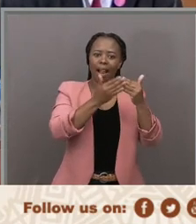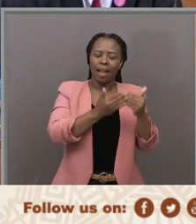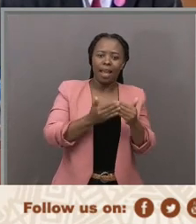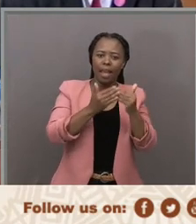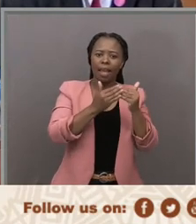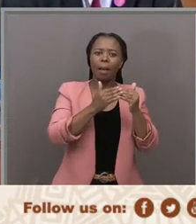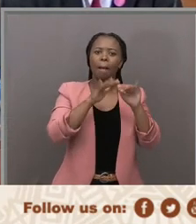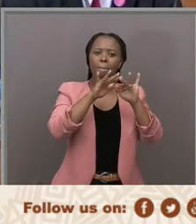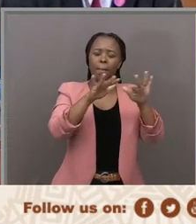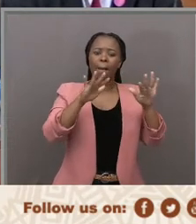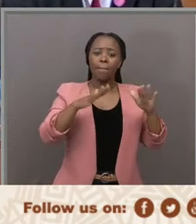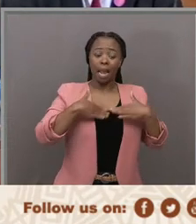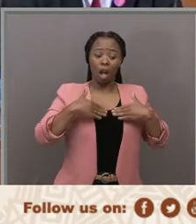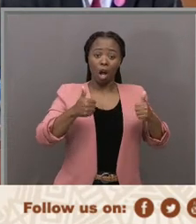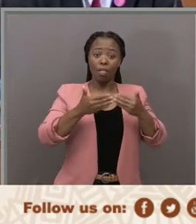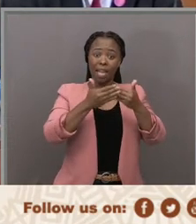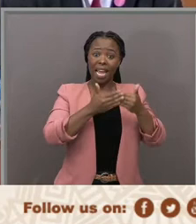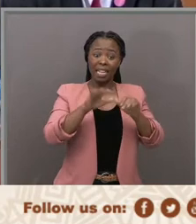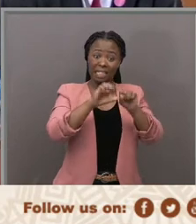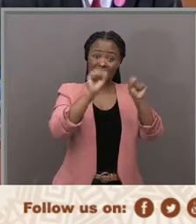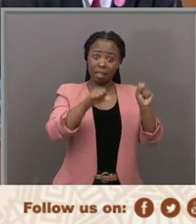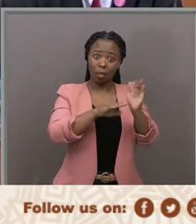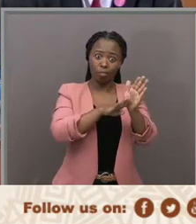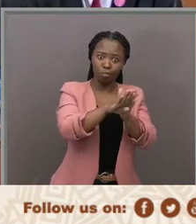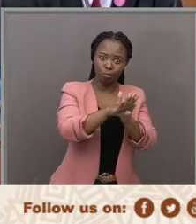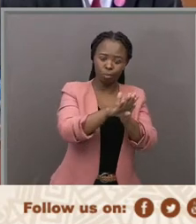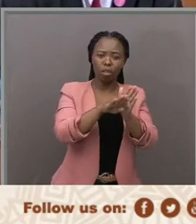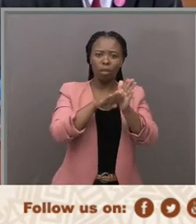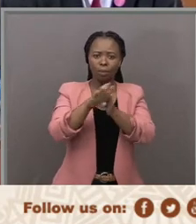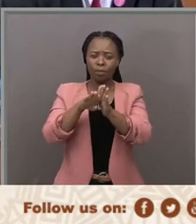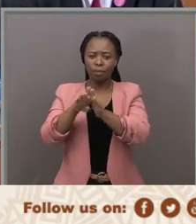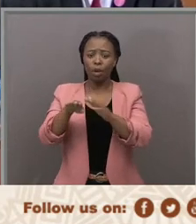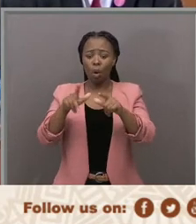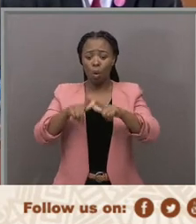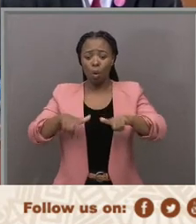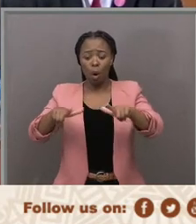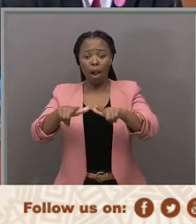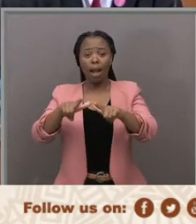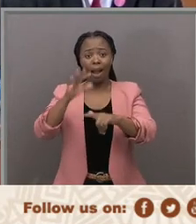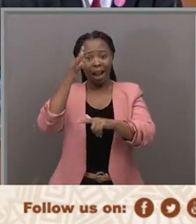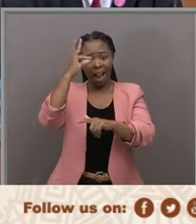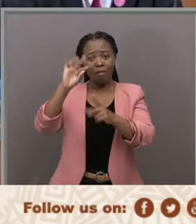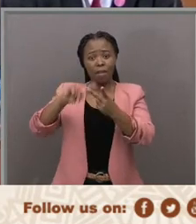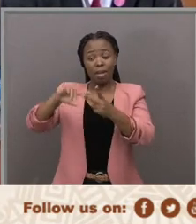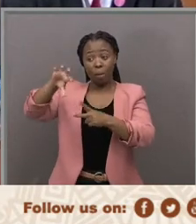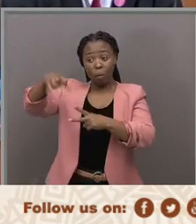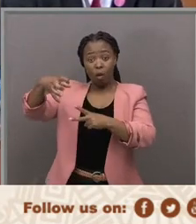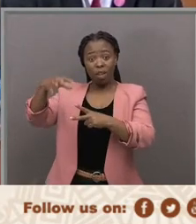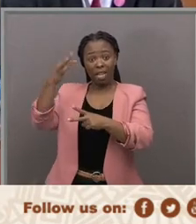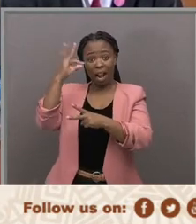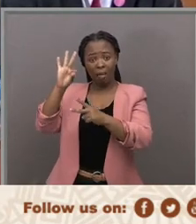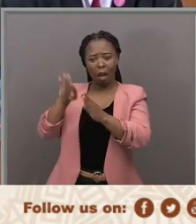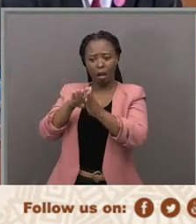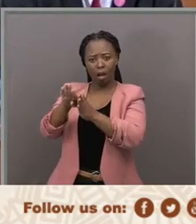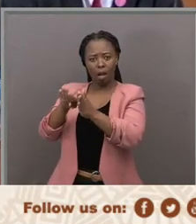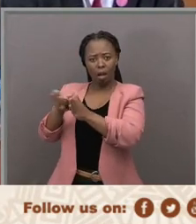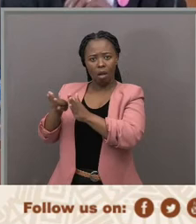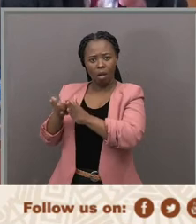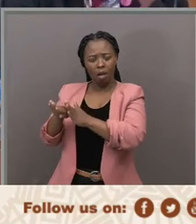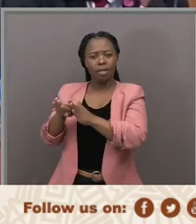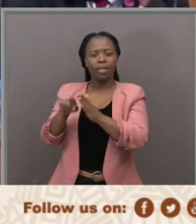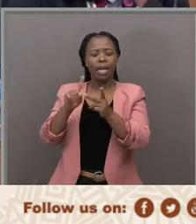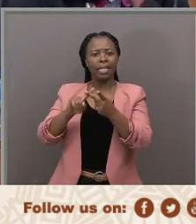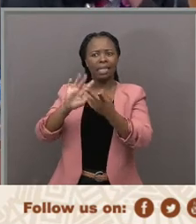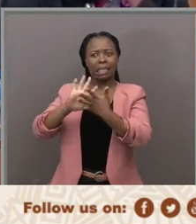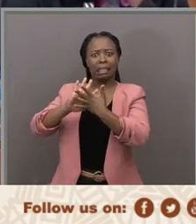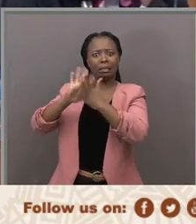health care system, improving the functioning of local government and provincial government in response to disasters.